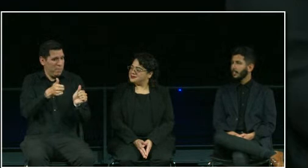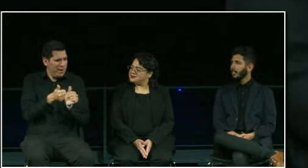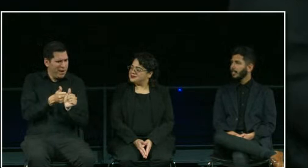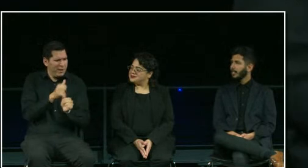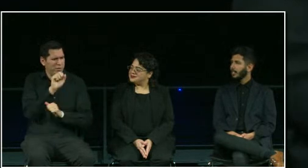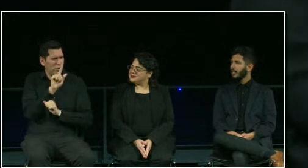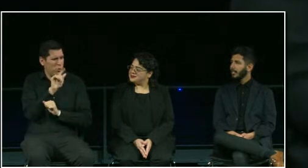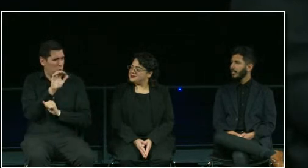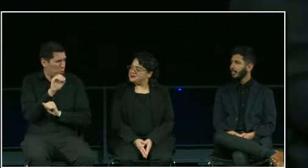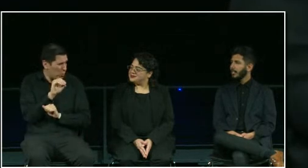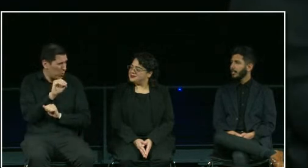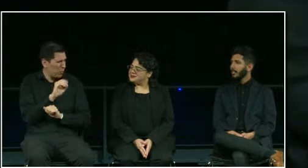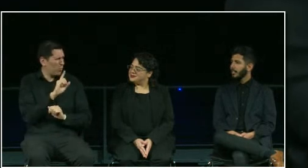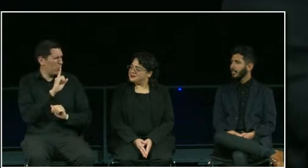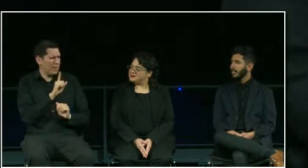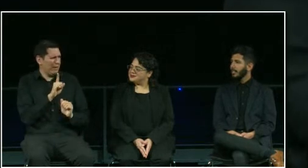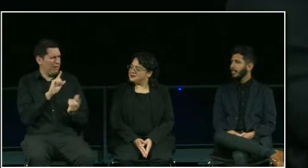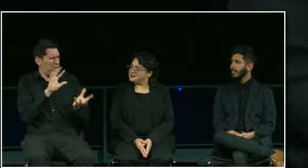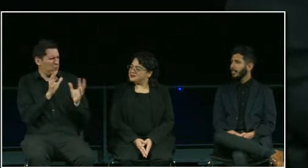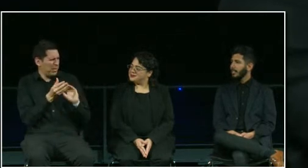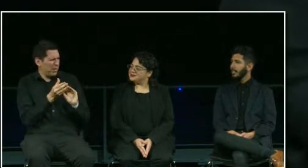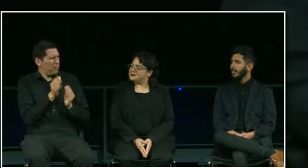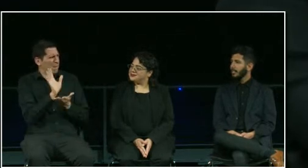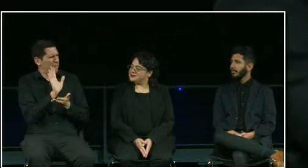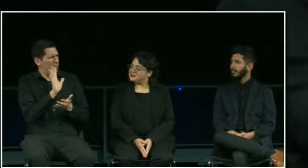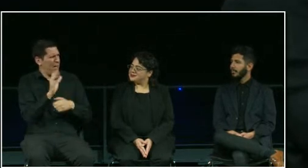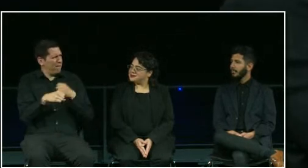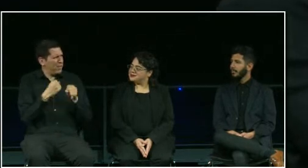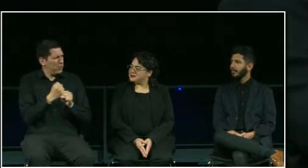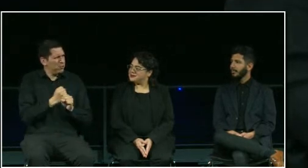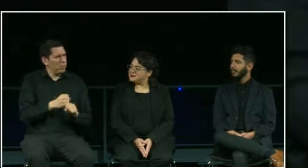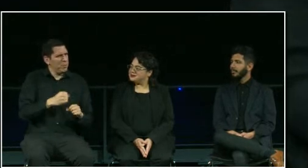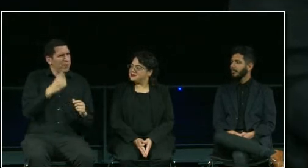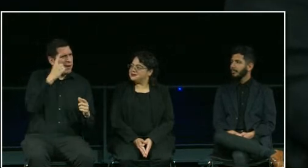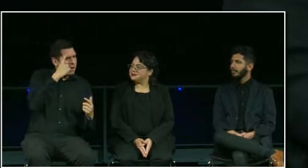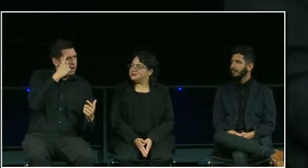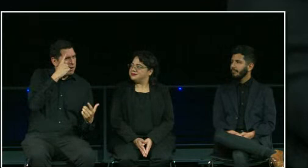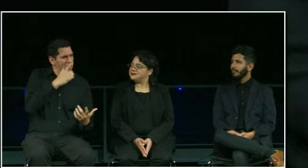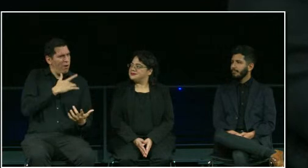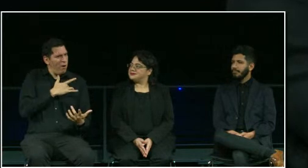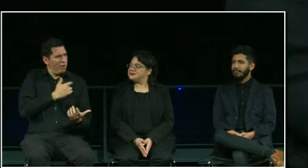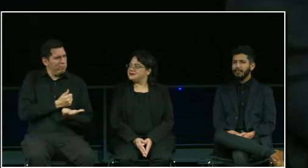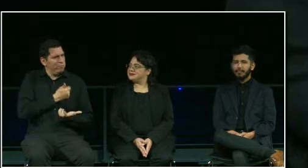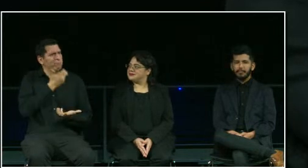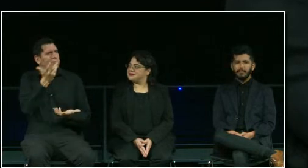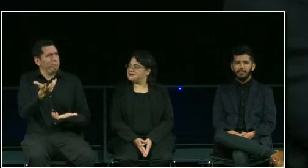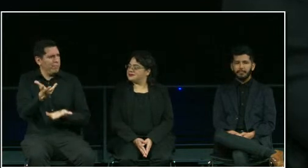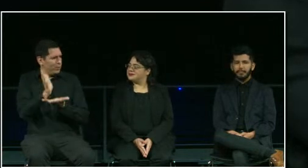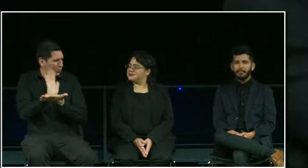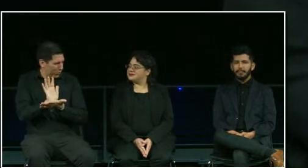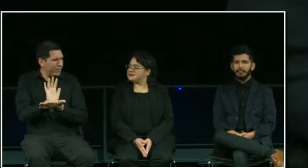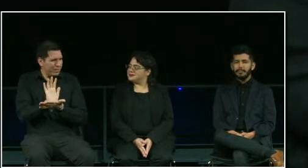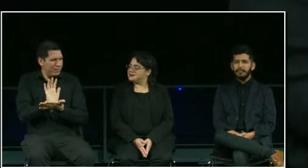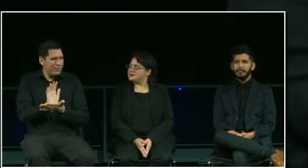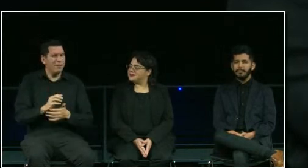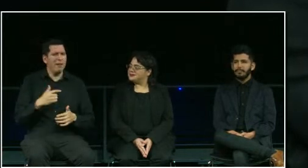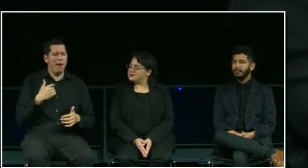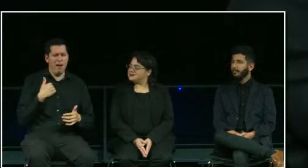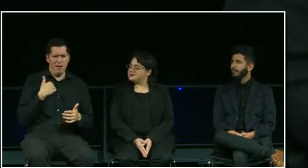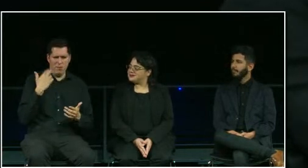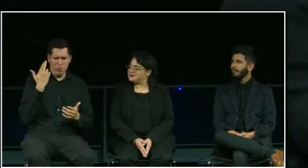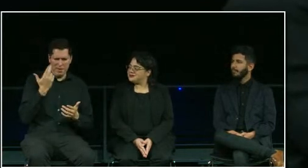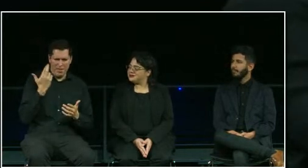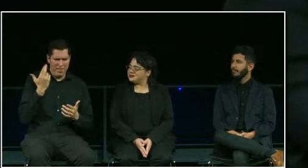about 5 years to get a film from your head and your heart onto the screen. And one of the things I know about